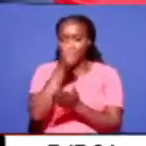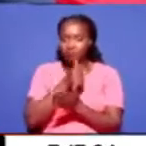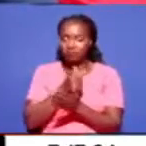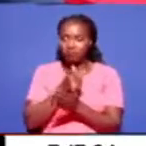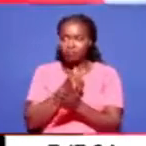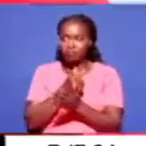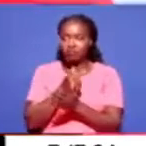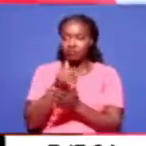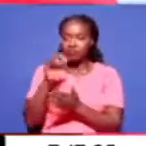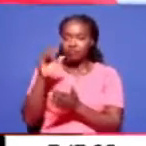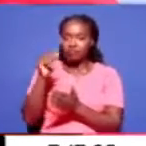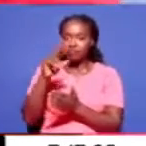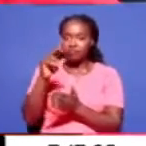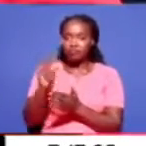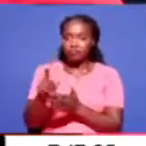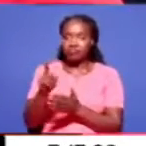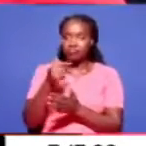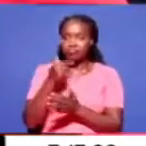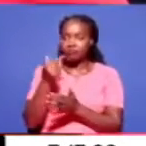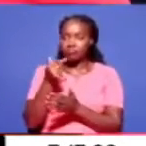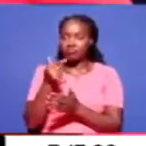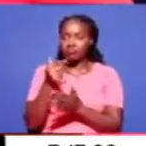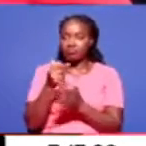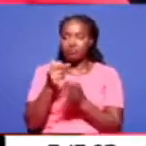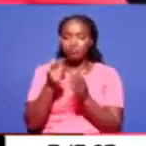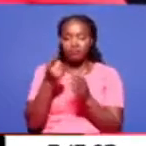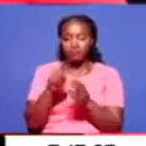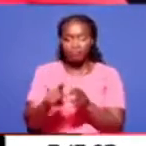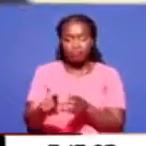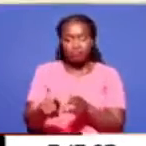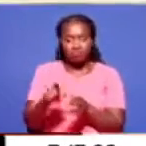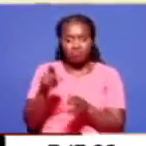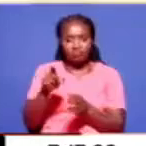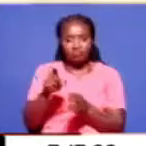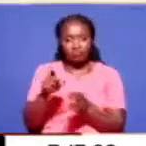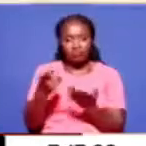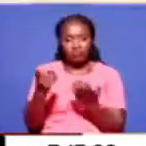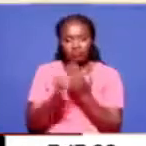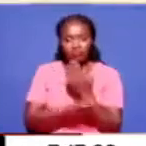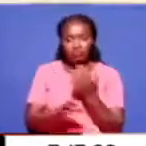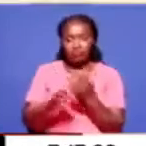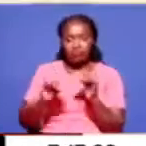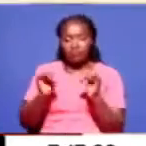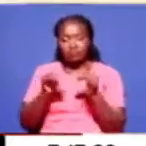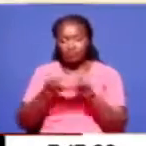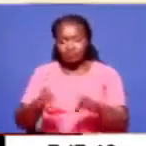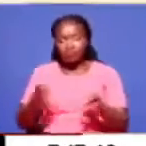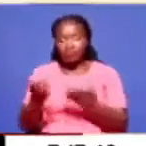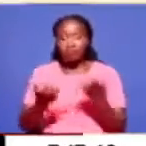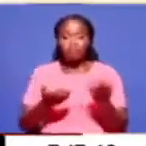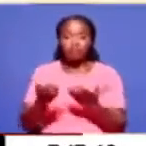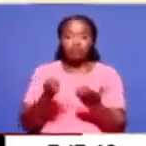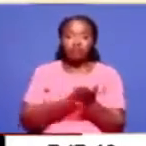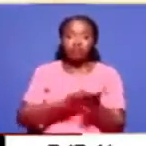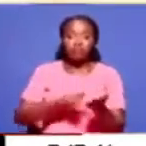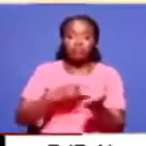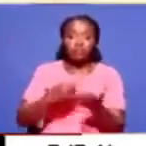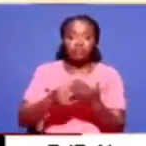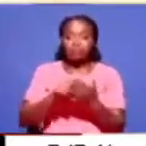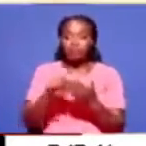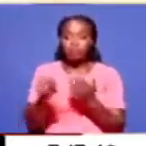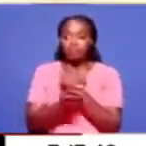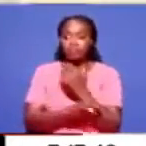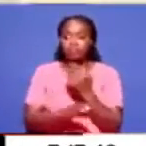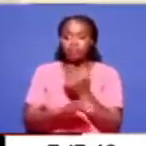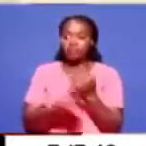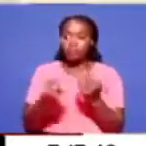Carol Kariuki, alisema kuwa ipo haja kwa nchi kutafuta masoko mapya, biashara na rasilimali katika nchi nyingine,